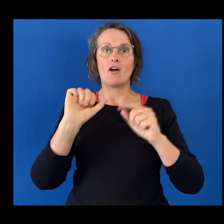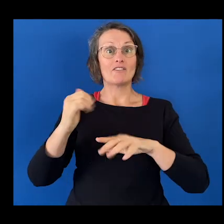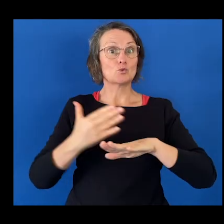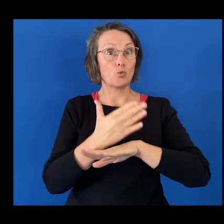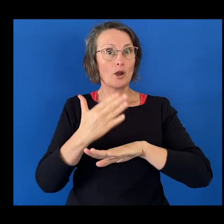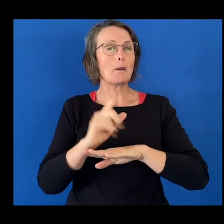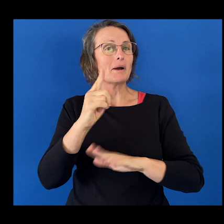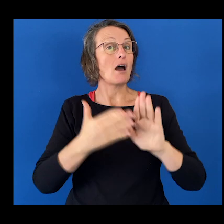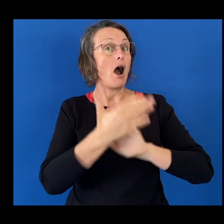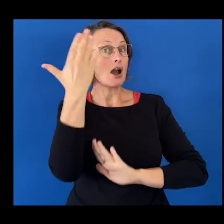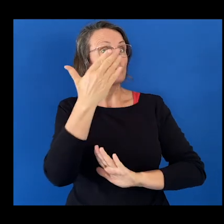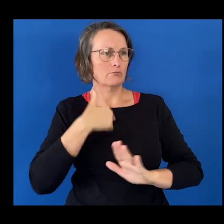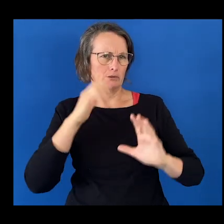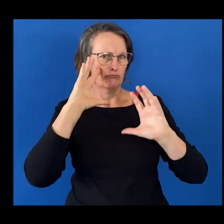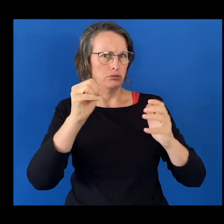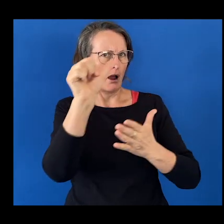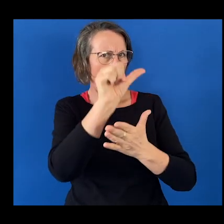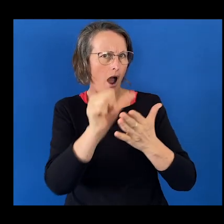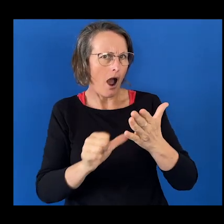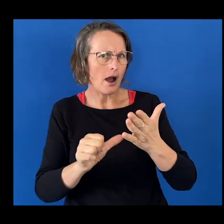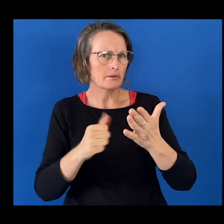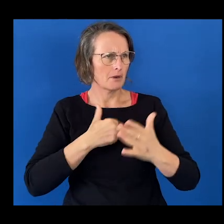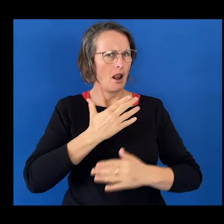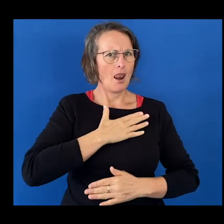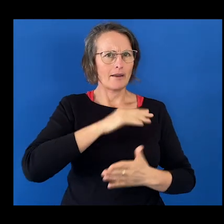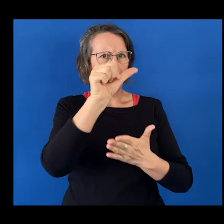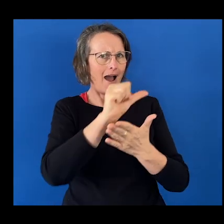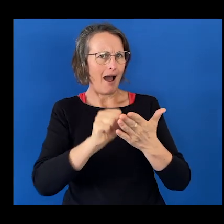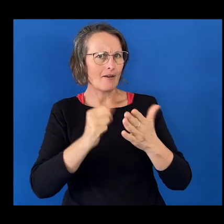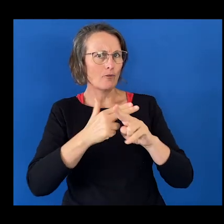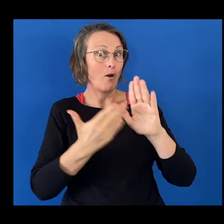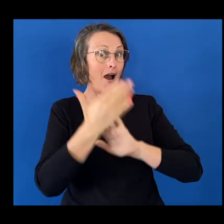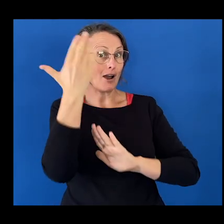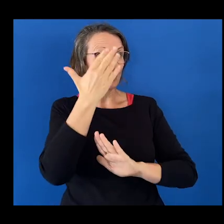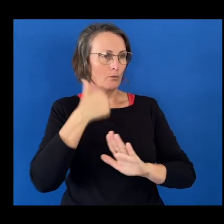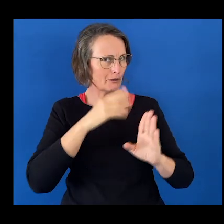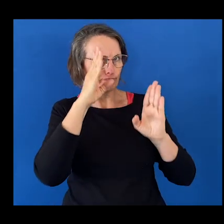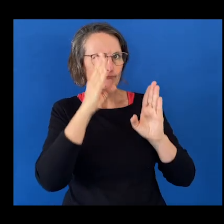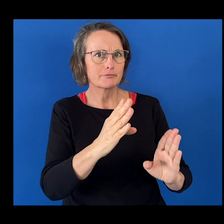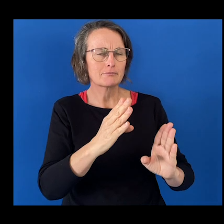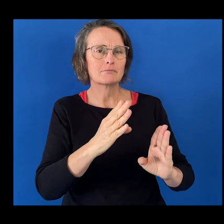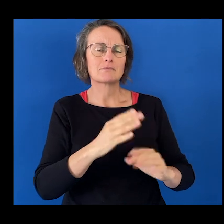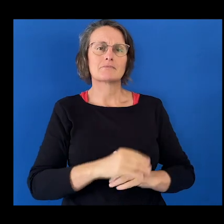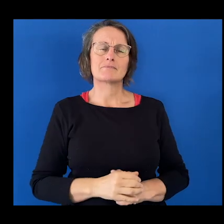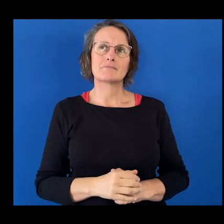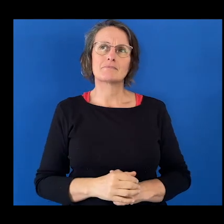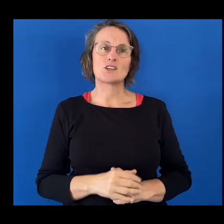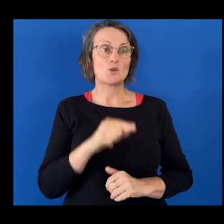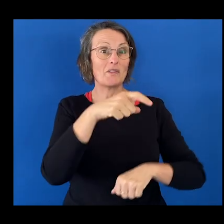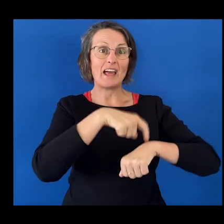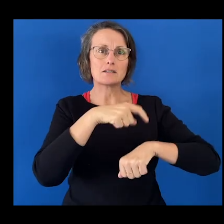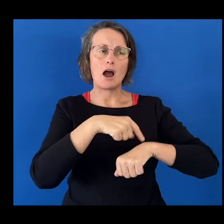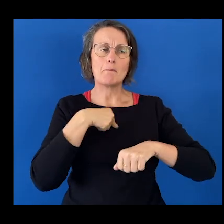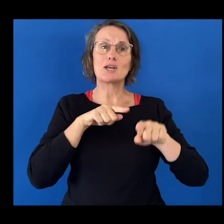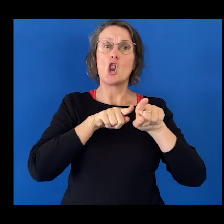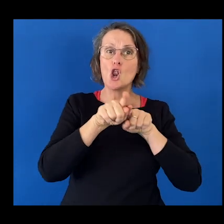high school. I was very interested in art and specialising in art at high school. And so yeah, it was at